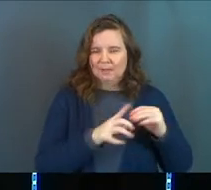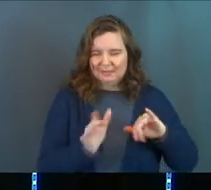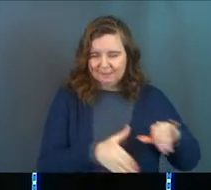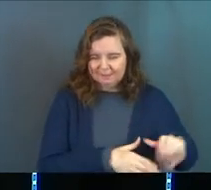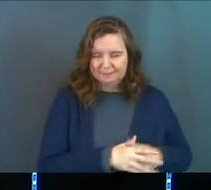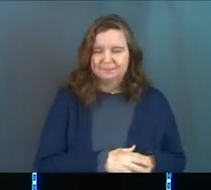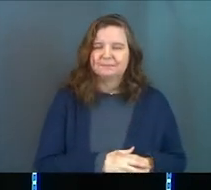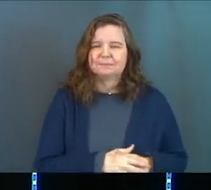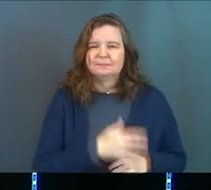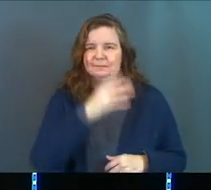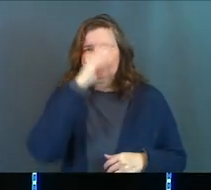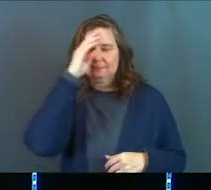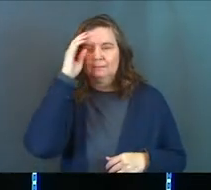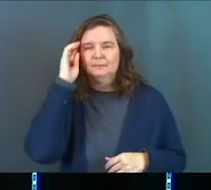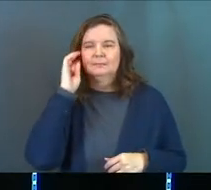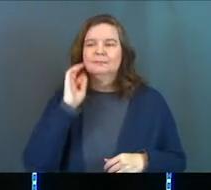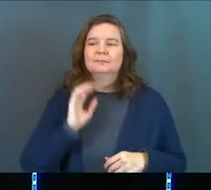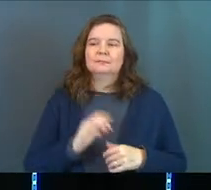about today.